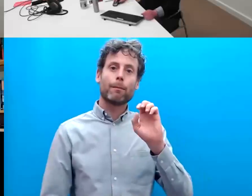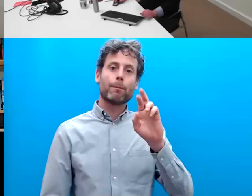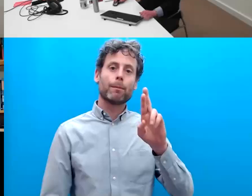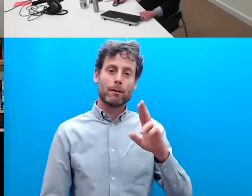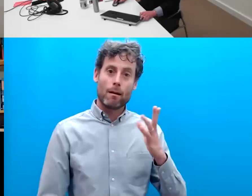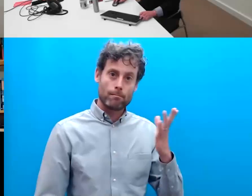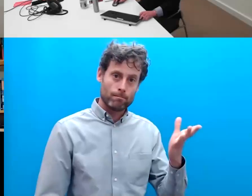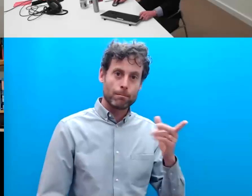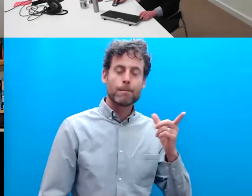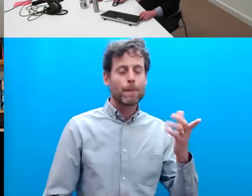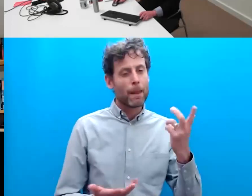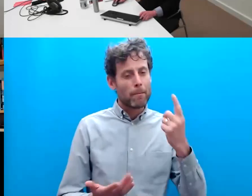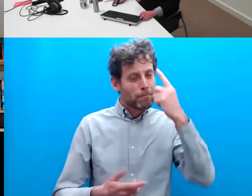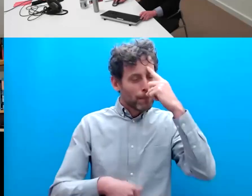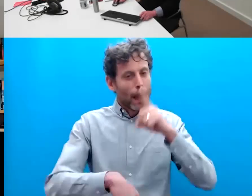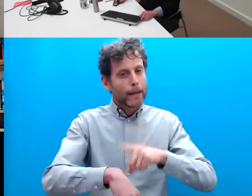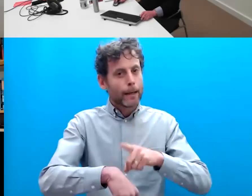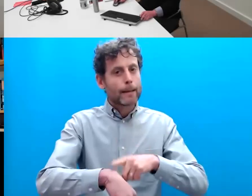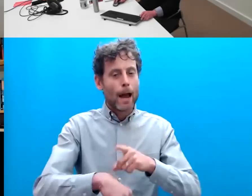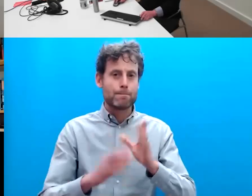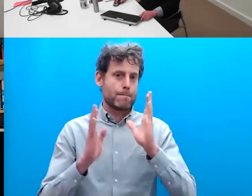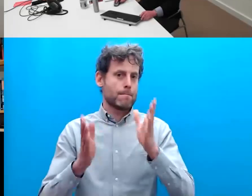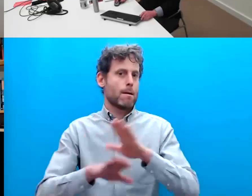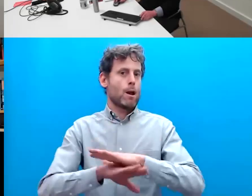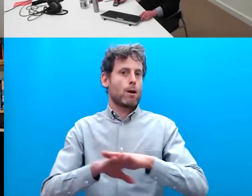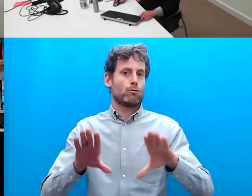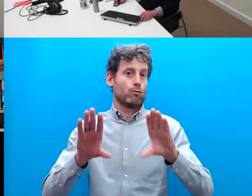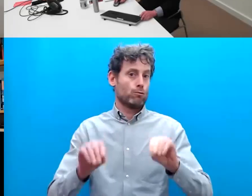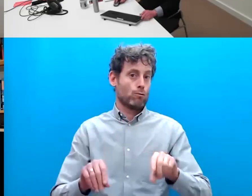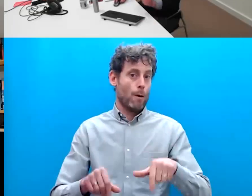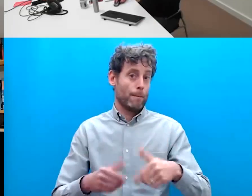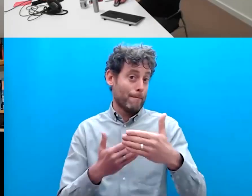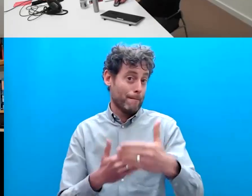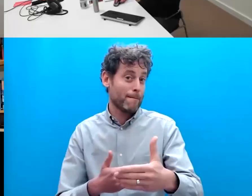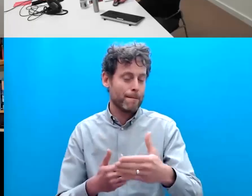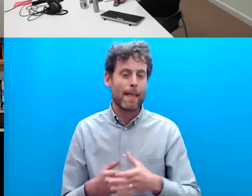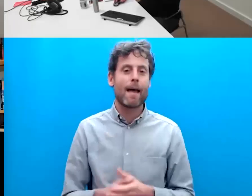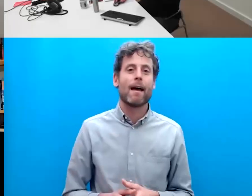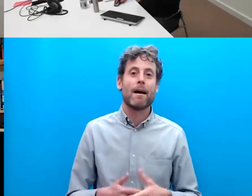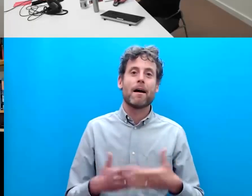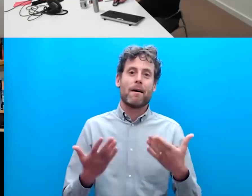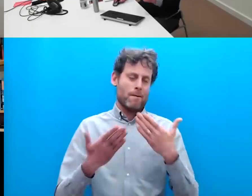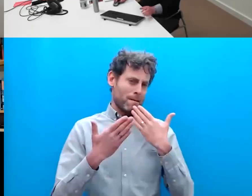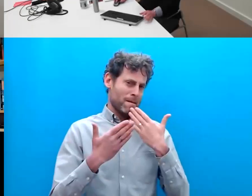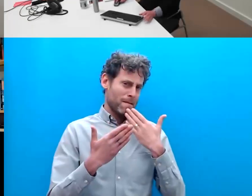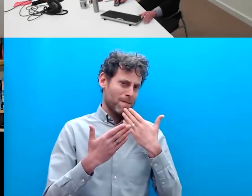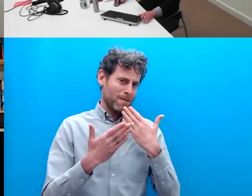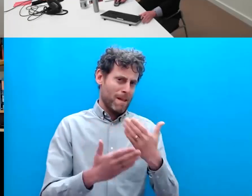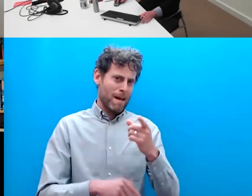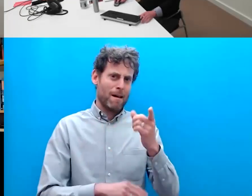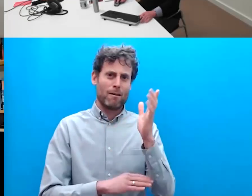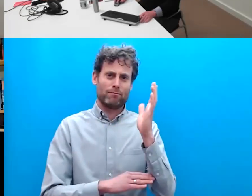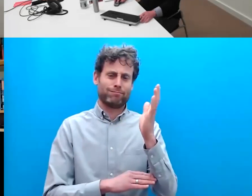to come to a closure of this session so far. Josue, thanks again for